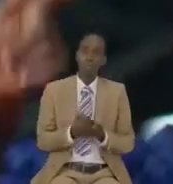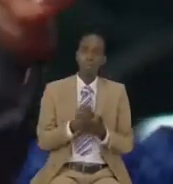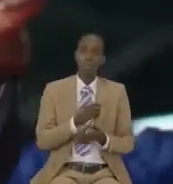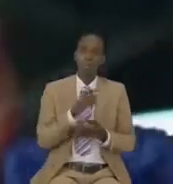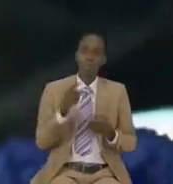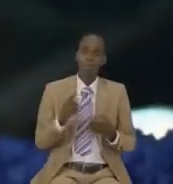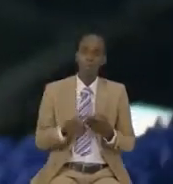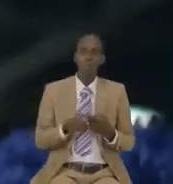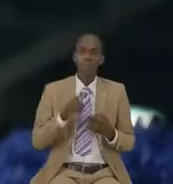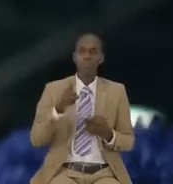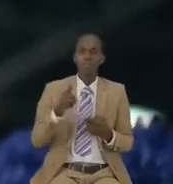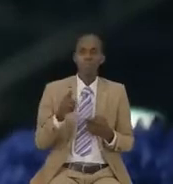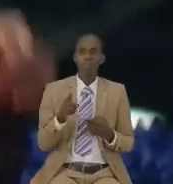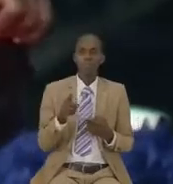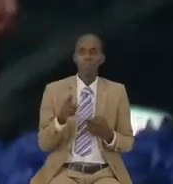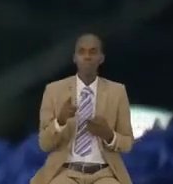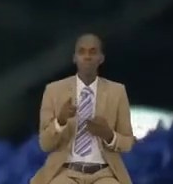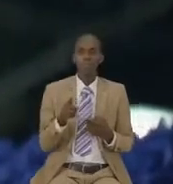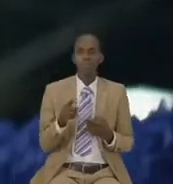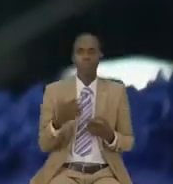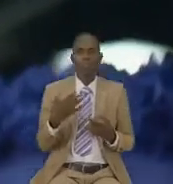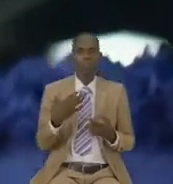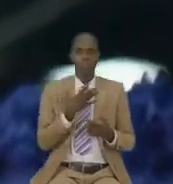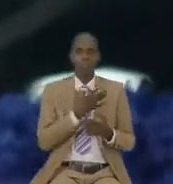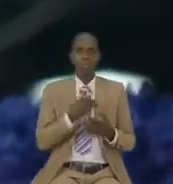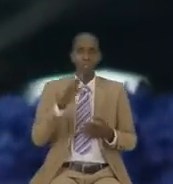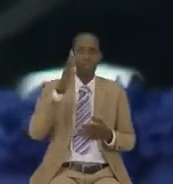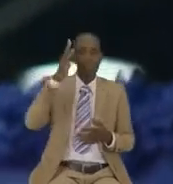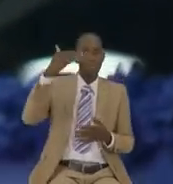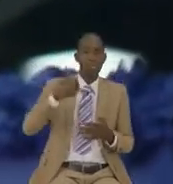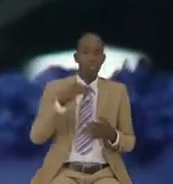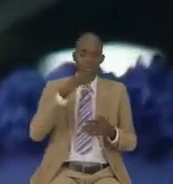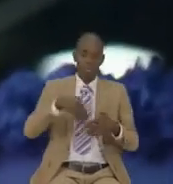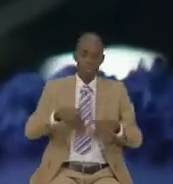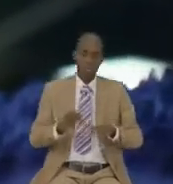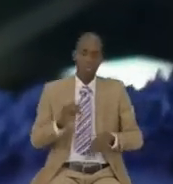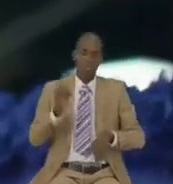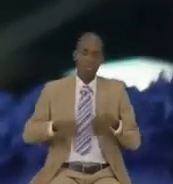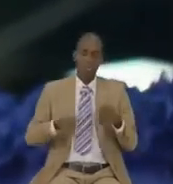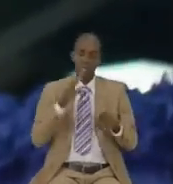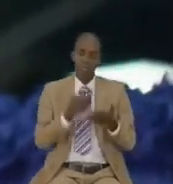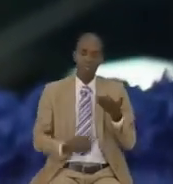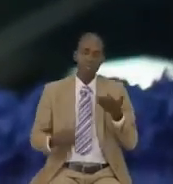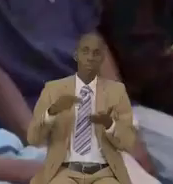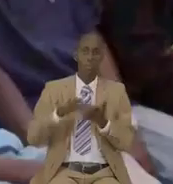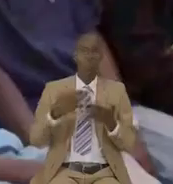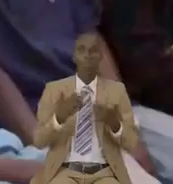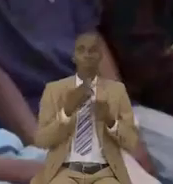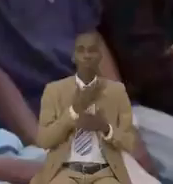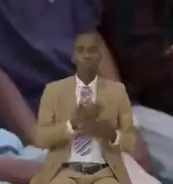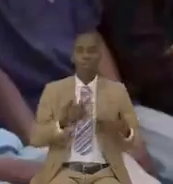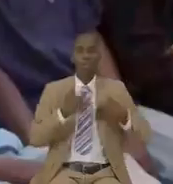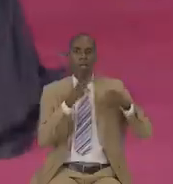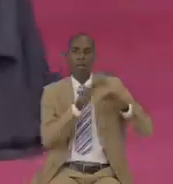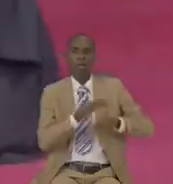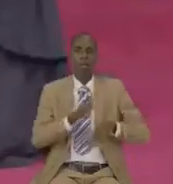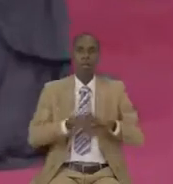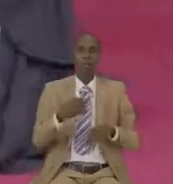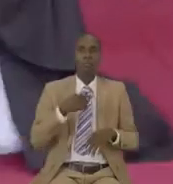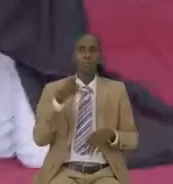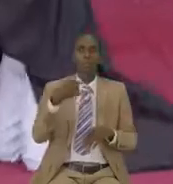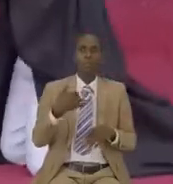your destiny had not been tampered with. Now your destiny has been buried and cannot be retrieved. Please have mercy on me. New, I